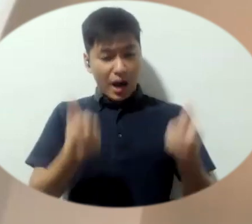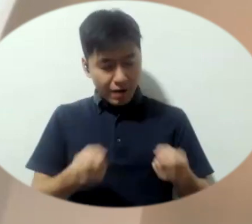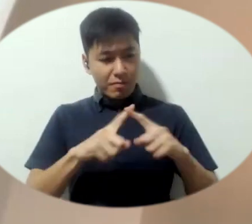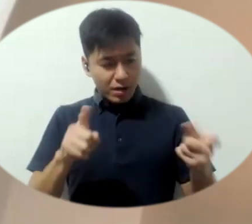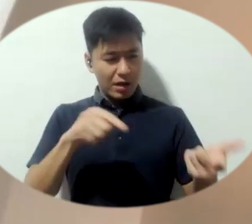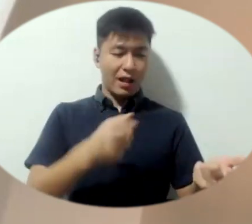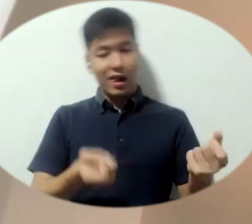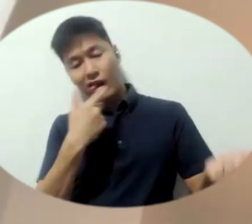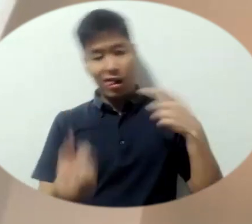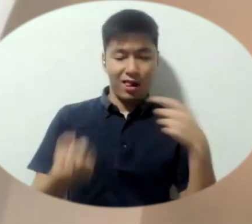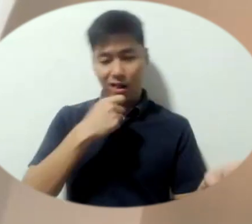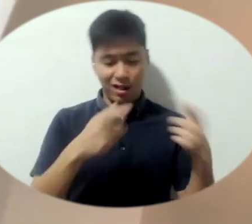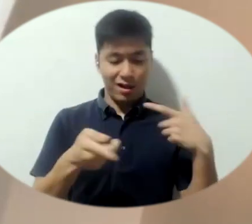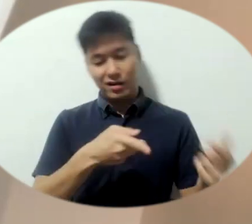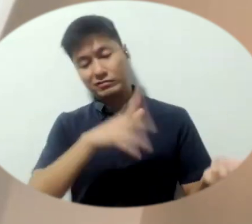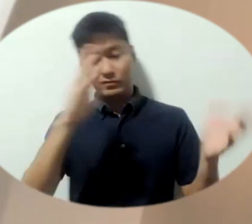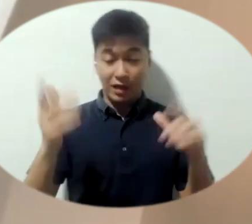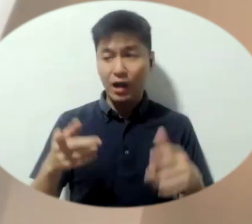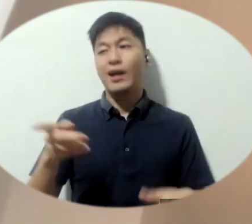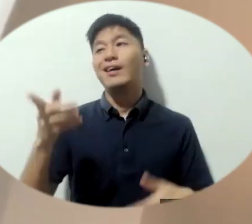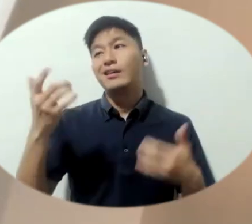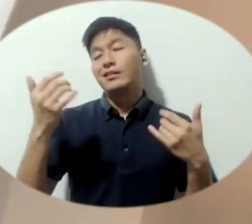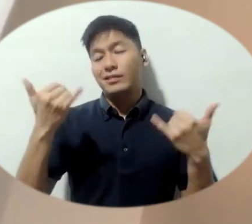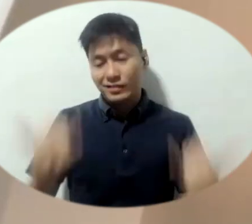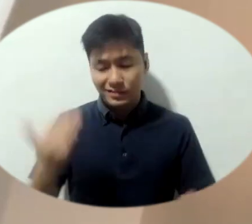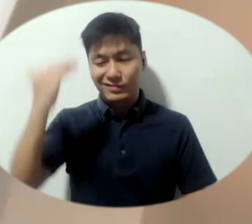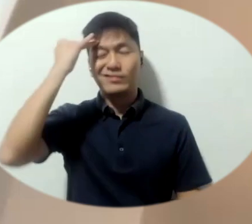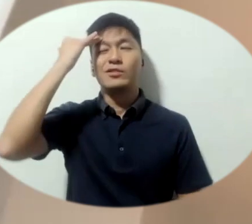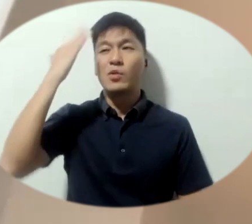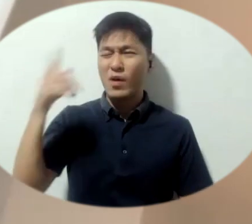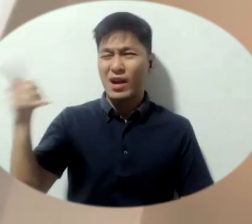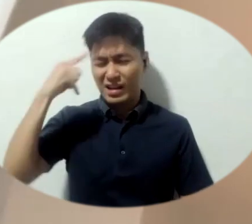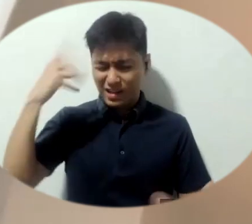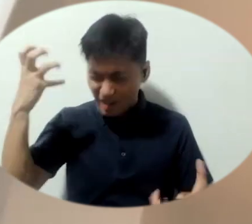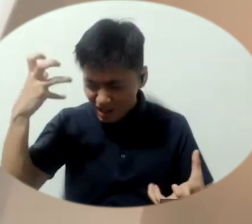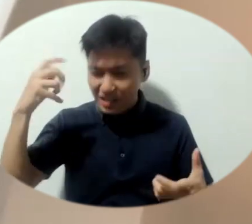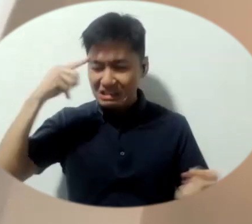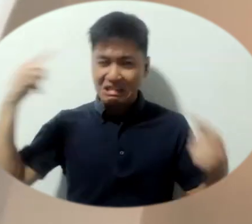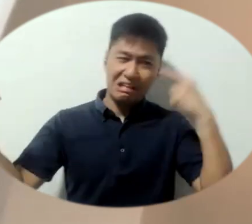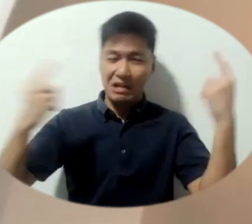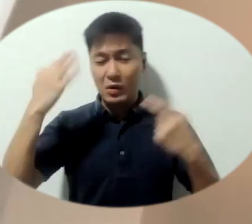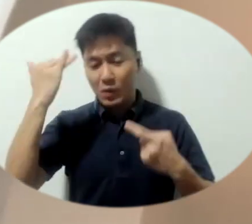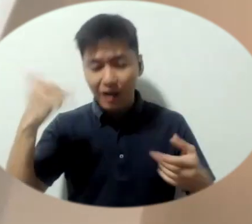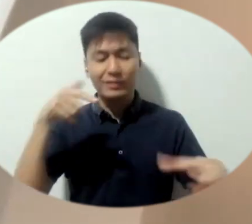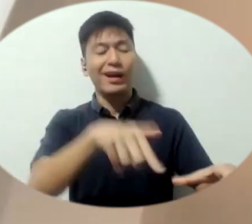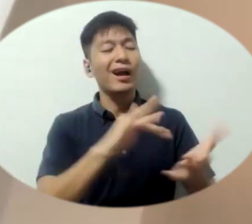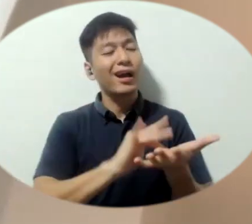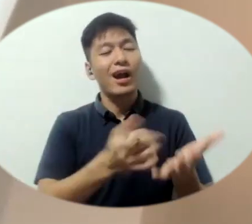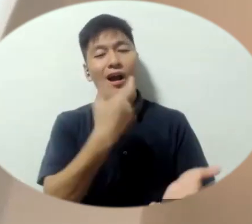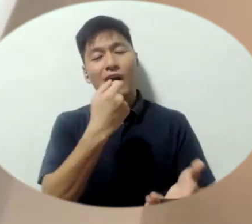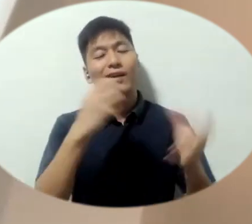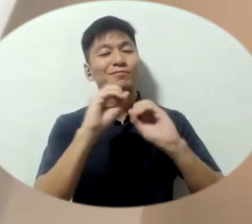this dizziness, this headache. And we went back to the doctor, and after a few other exams,